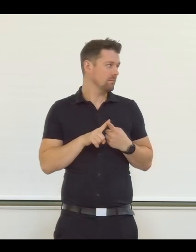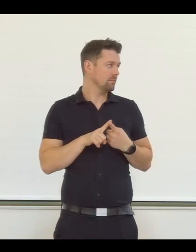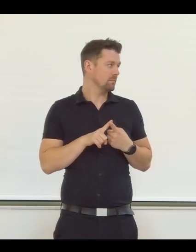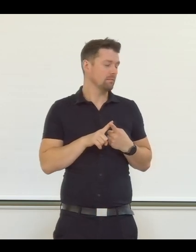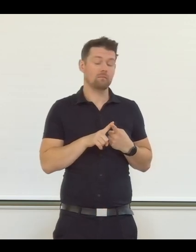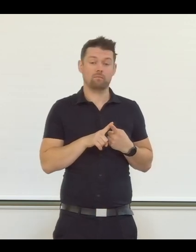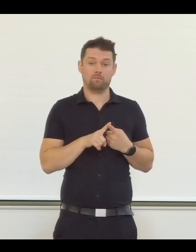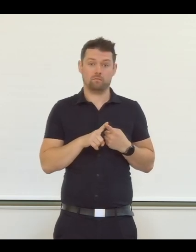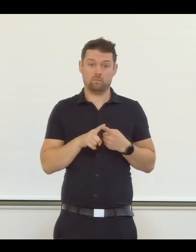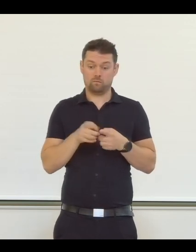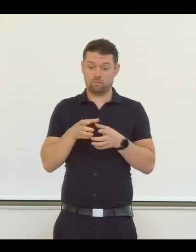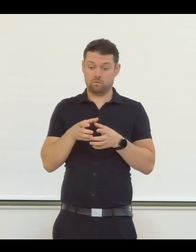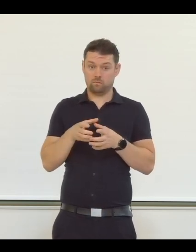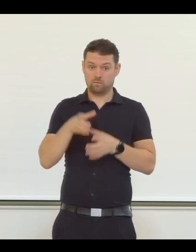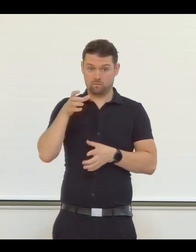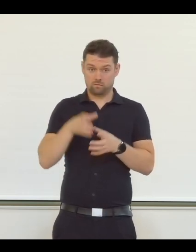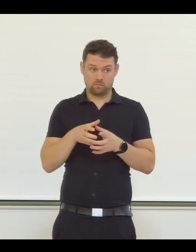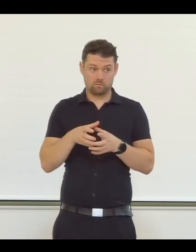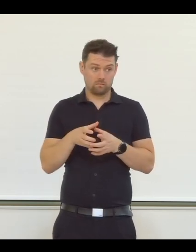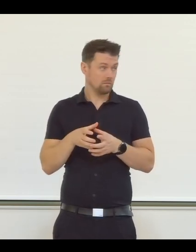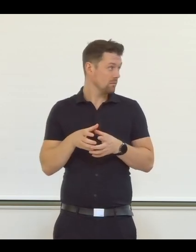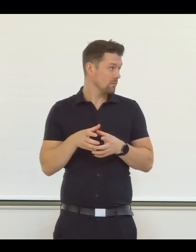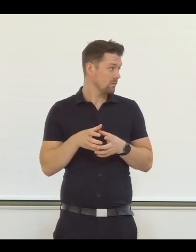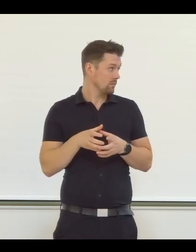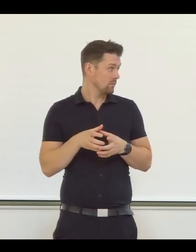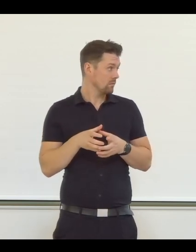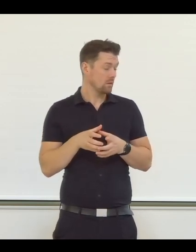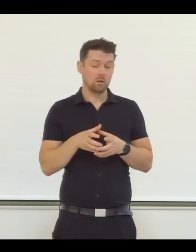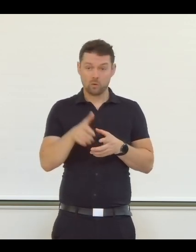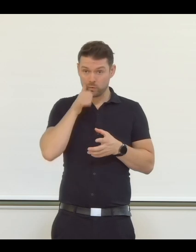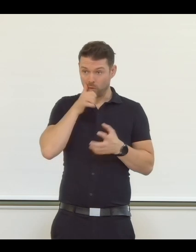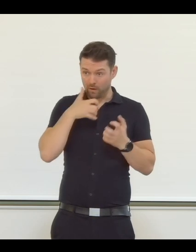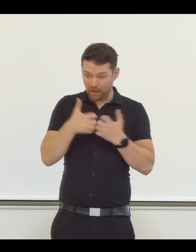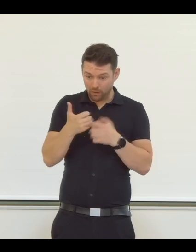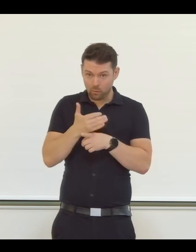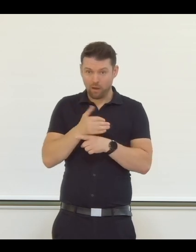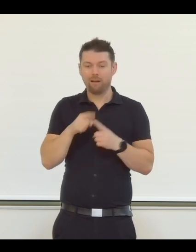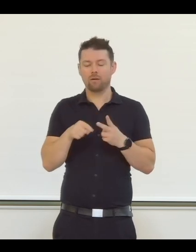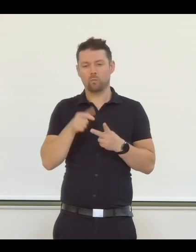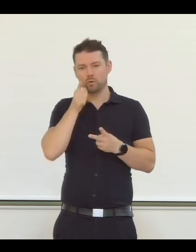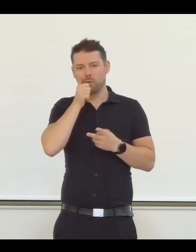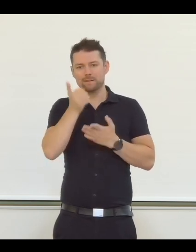these modules have been built many times, so we know how to build them. We know how they work. They're relatively safe.